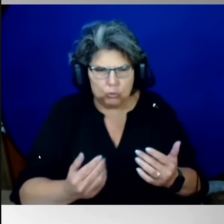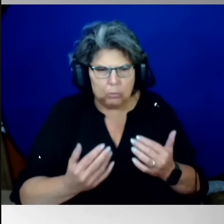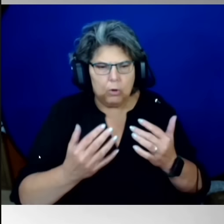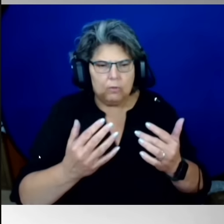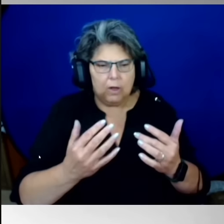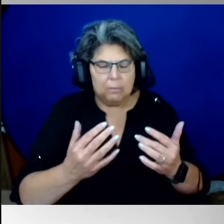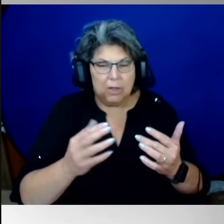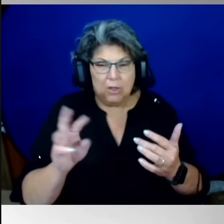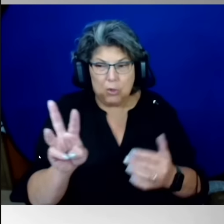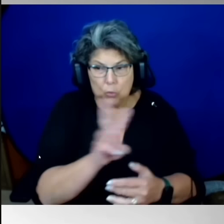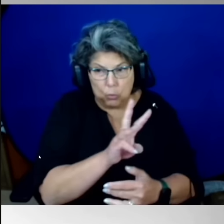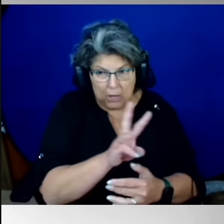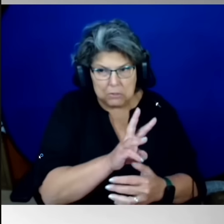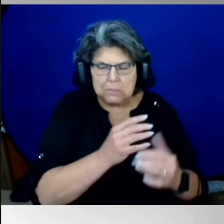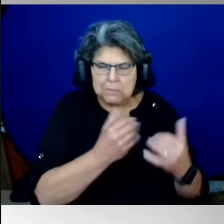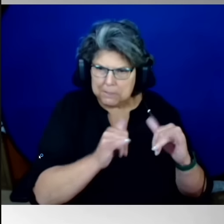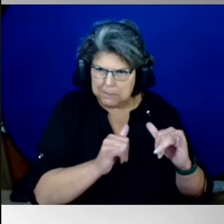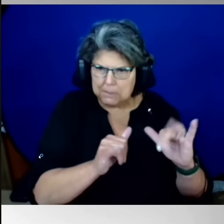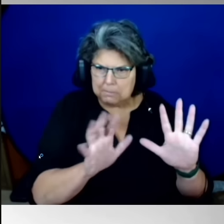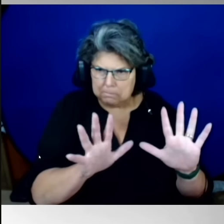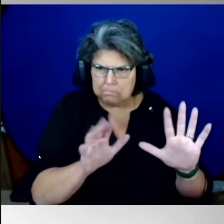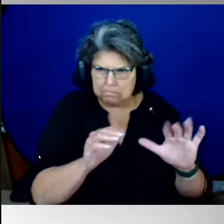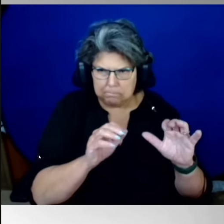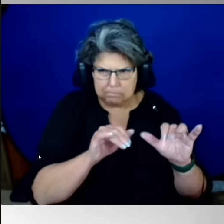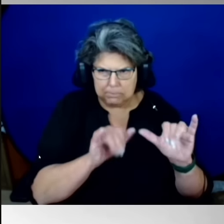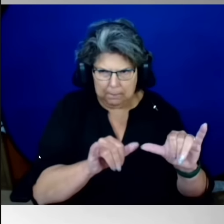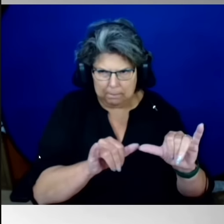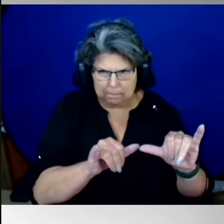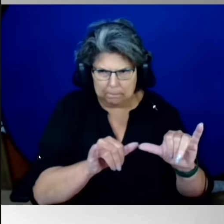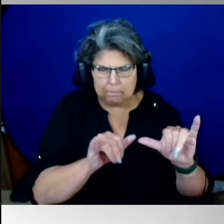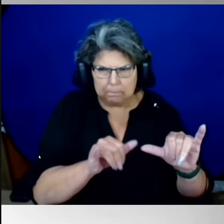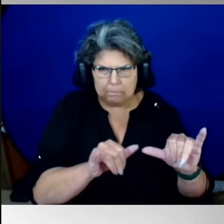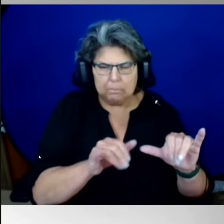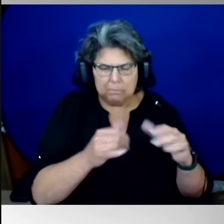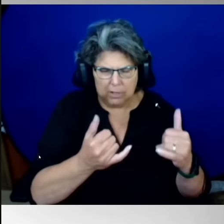all holding still. It is being mopped up